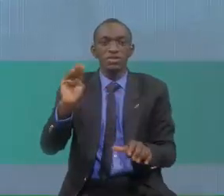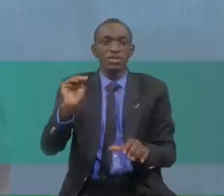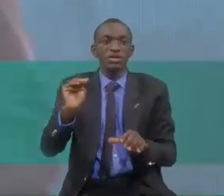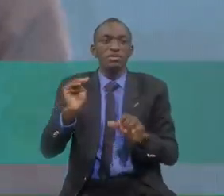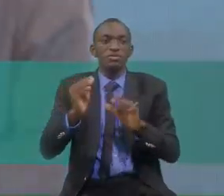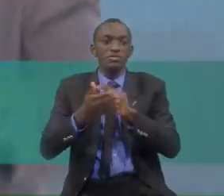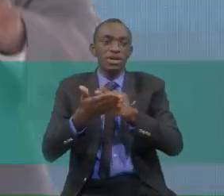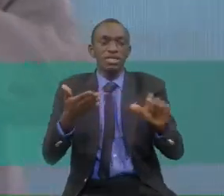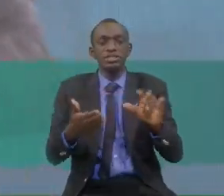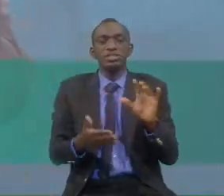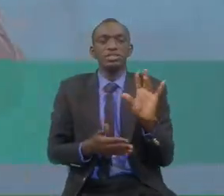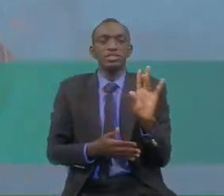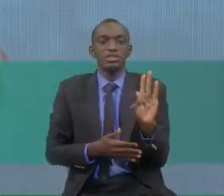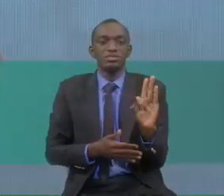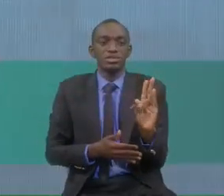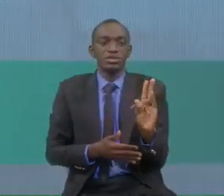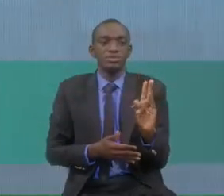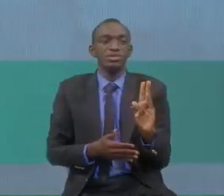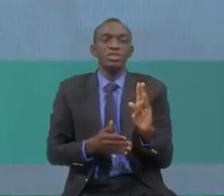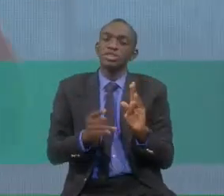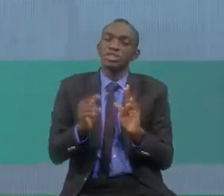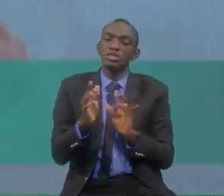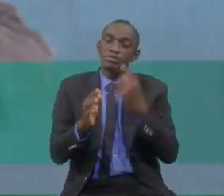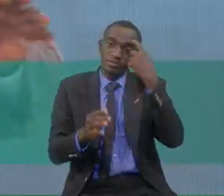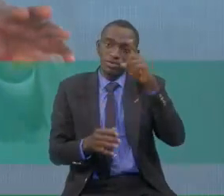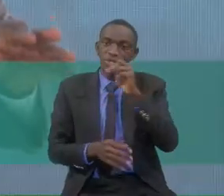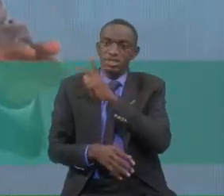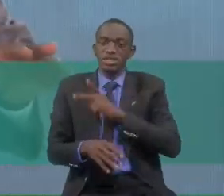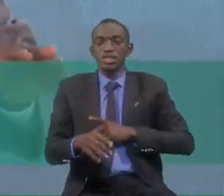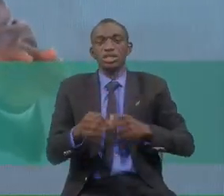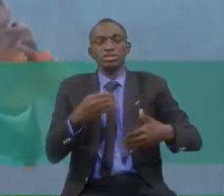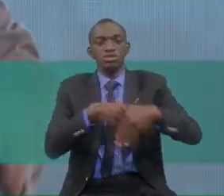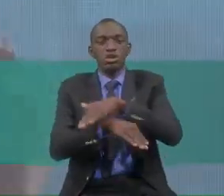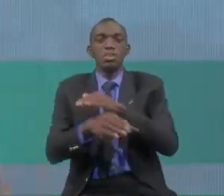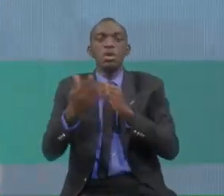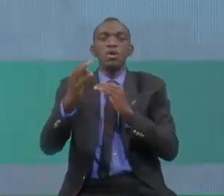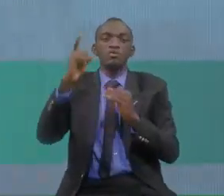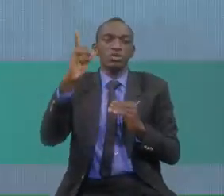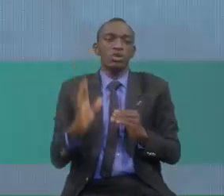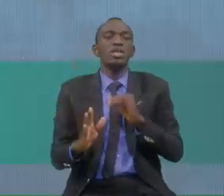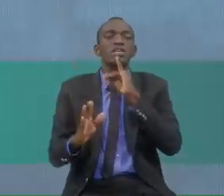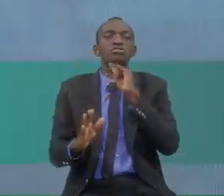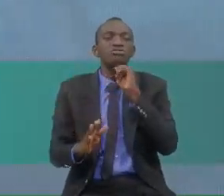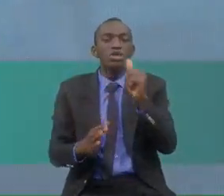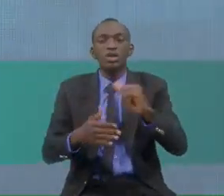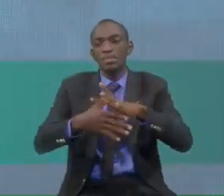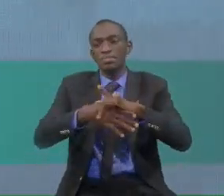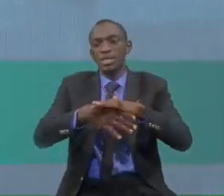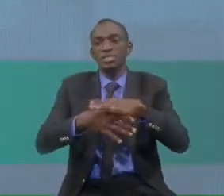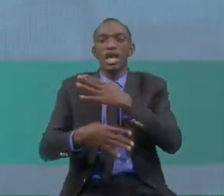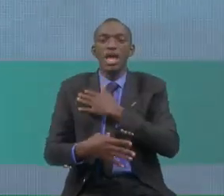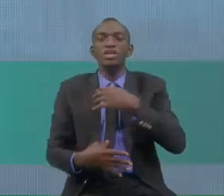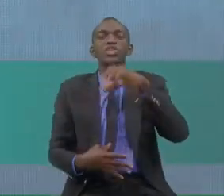verse 17, for the kingdom of God is not meat and drink, but